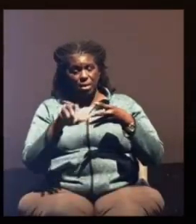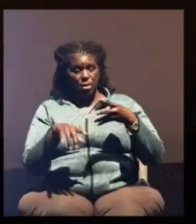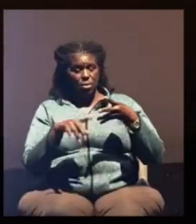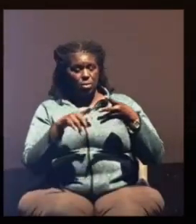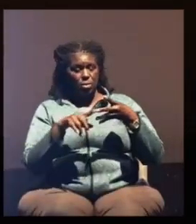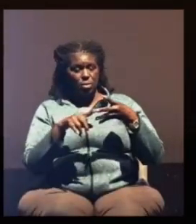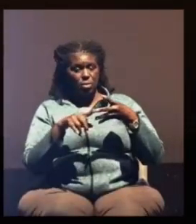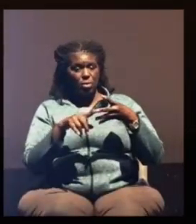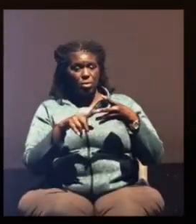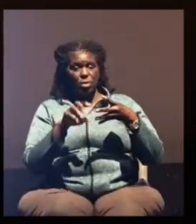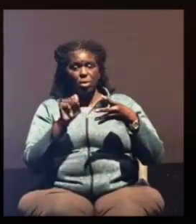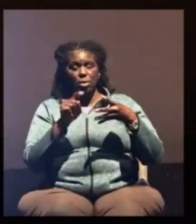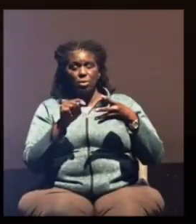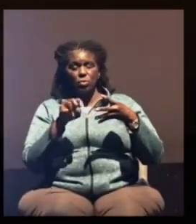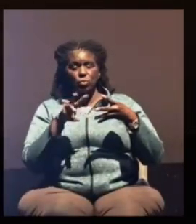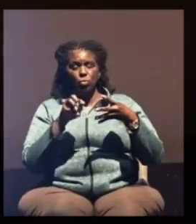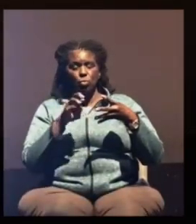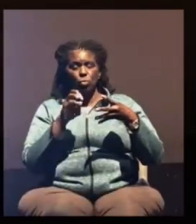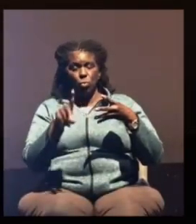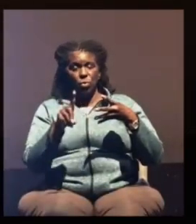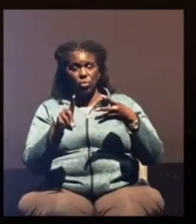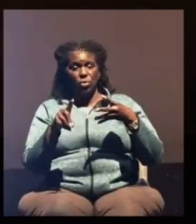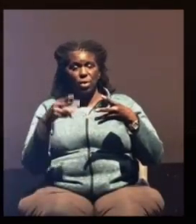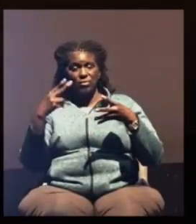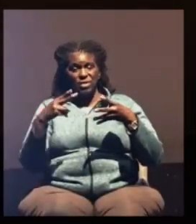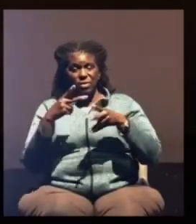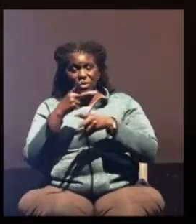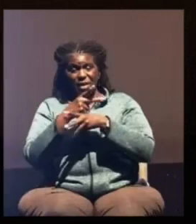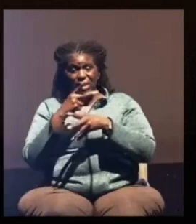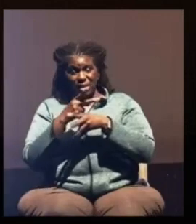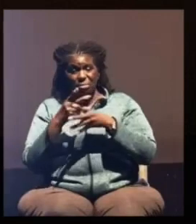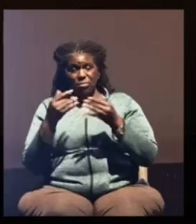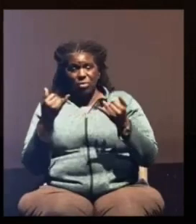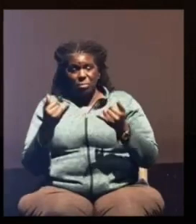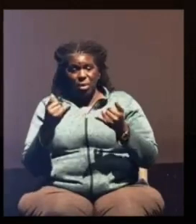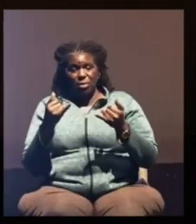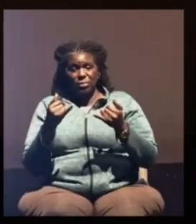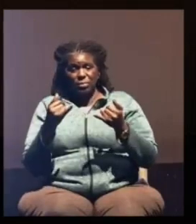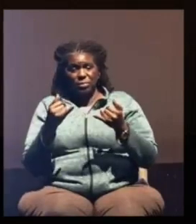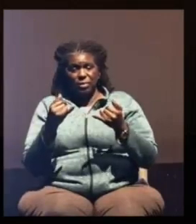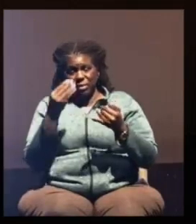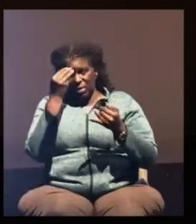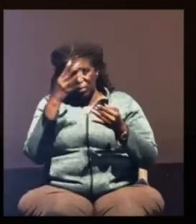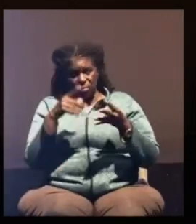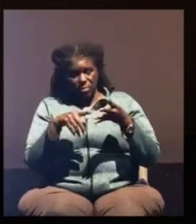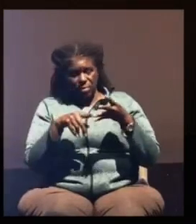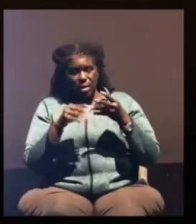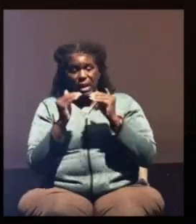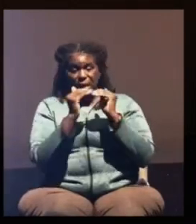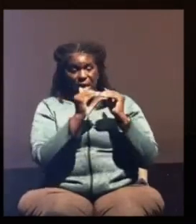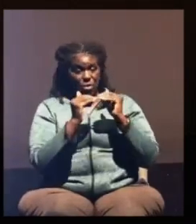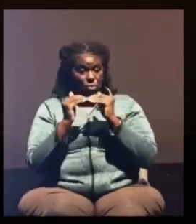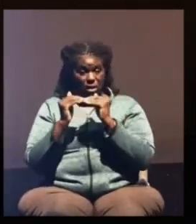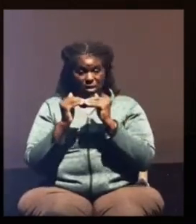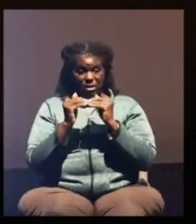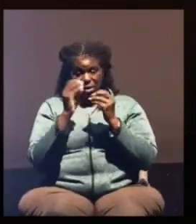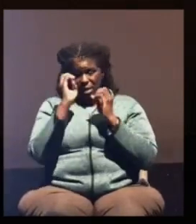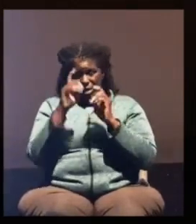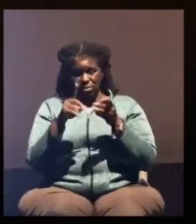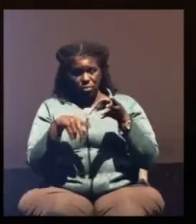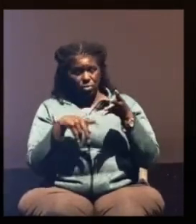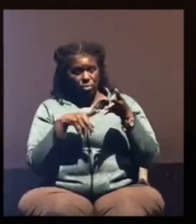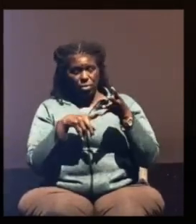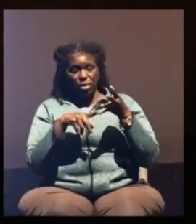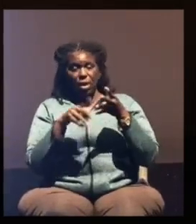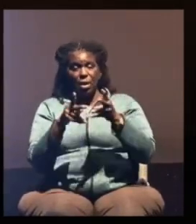libraries as the stewards of history and the keepers of the modern flame, libraries as the equalizers in education, and libraries